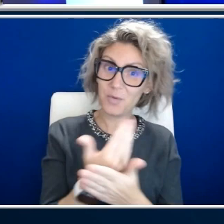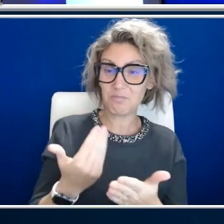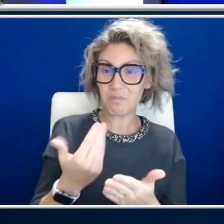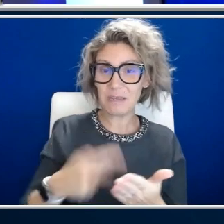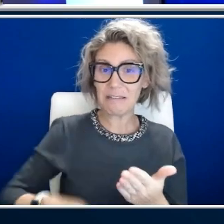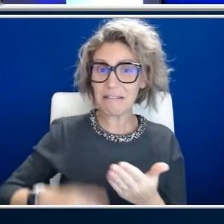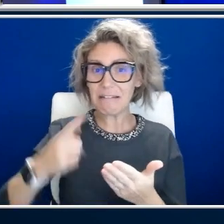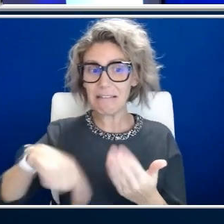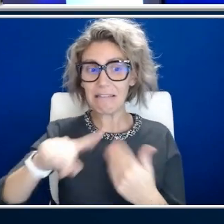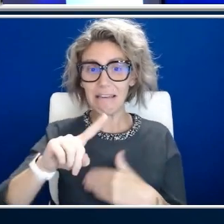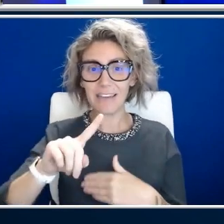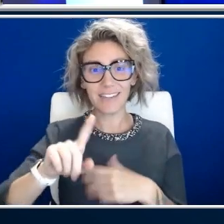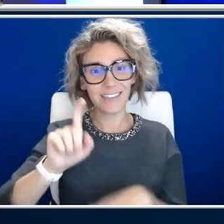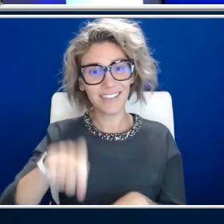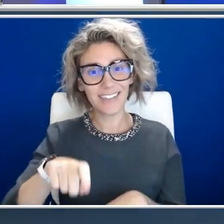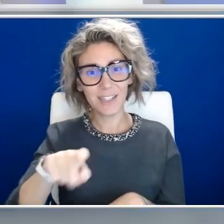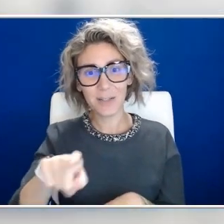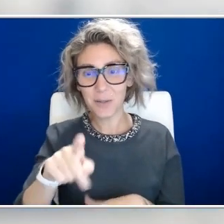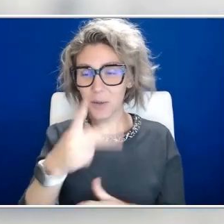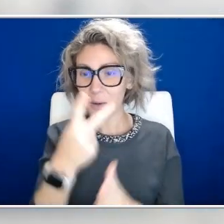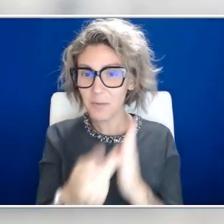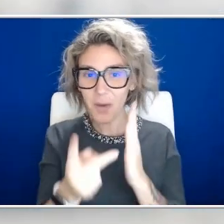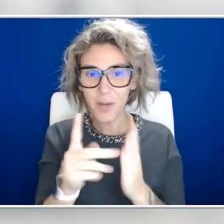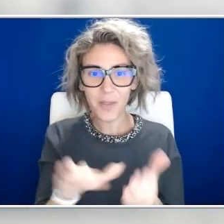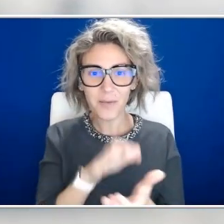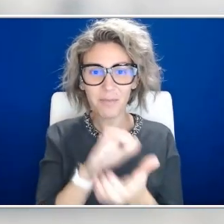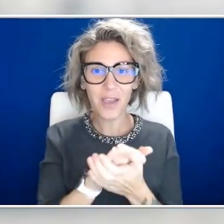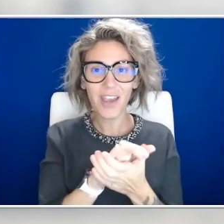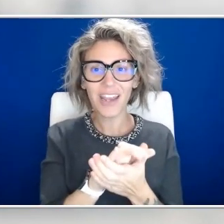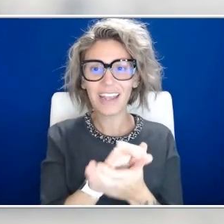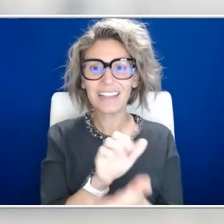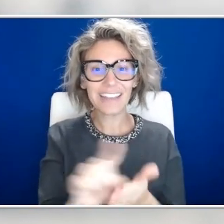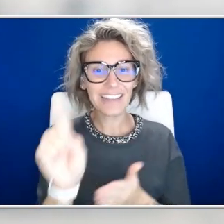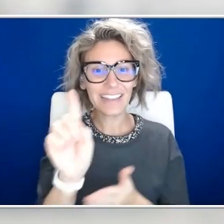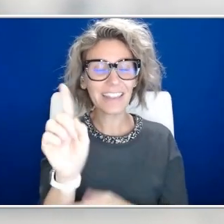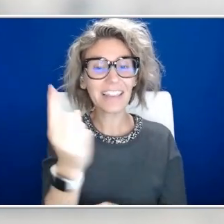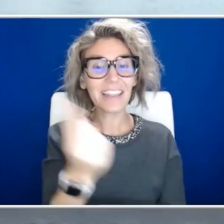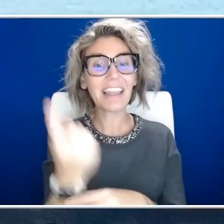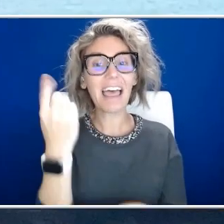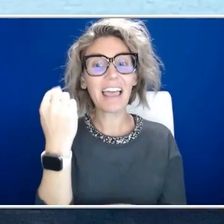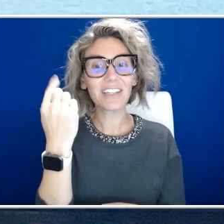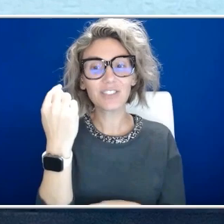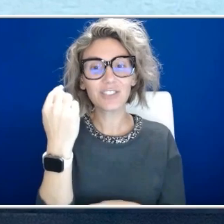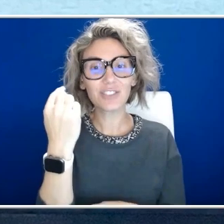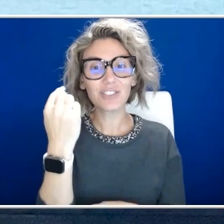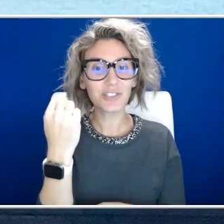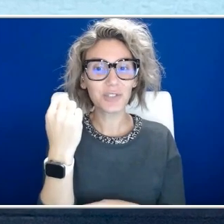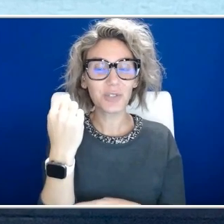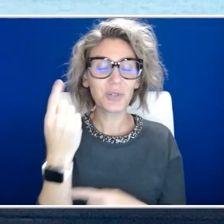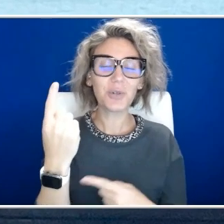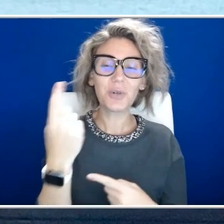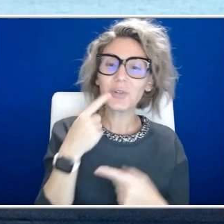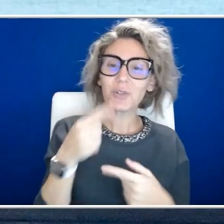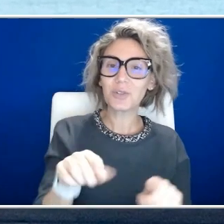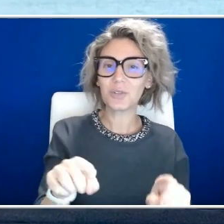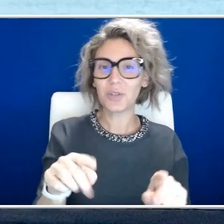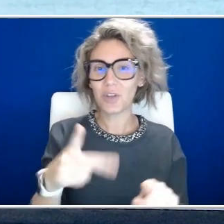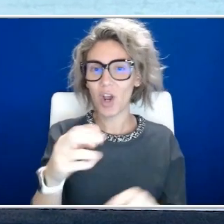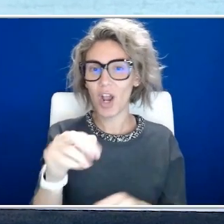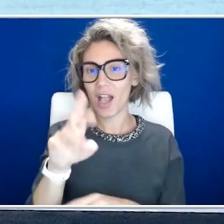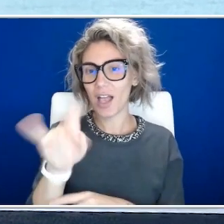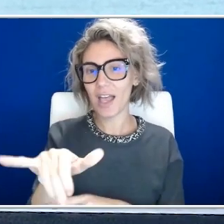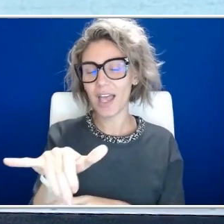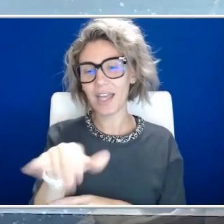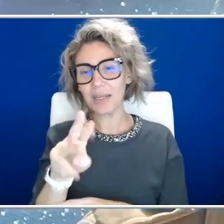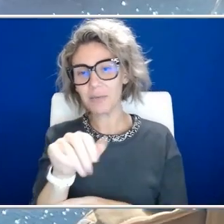Absolutely. You both were married last summer. You honeymooned, but Joey, you were in kidney failure at that time. You spoke earlier, though, to us about